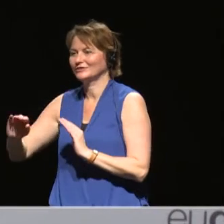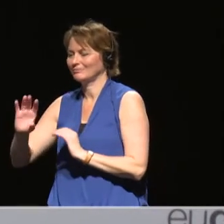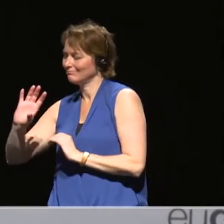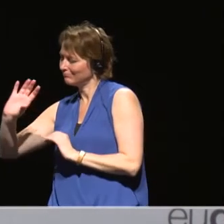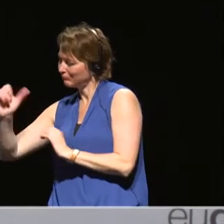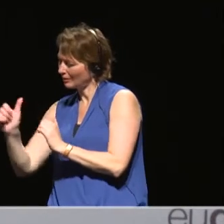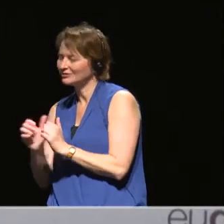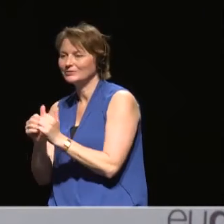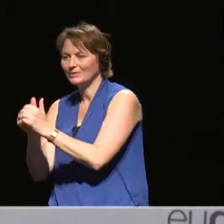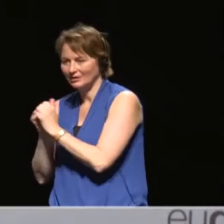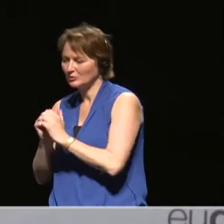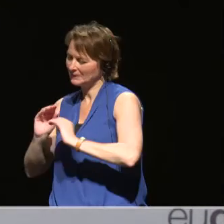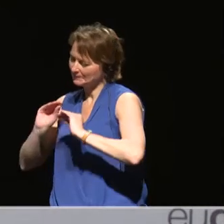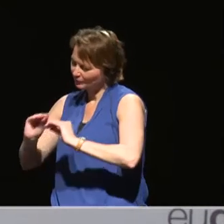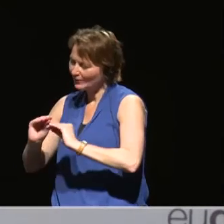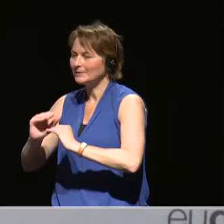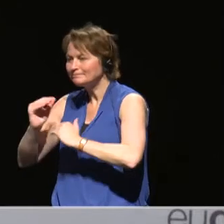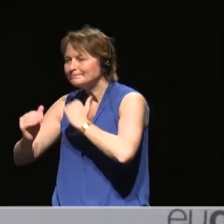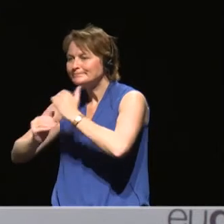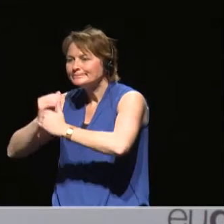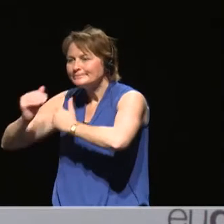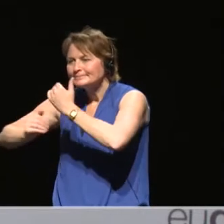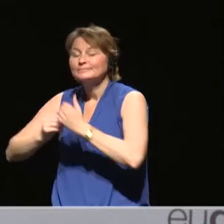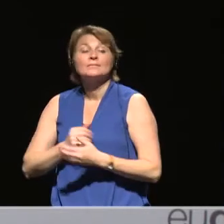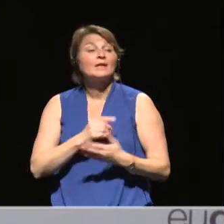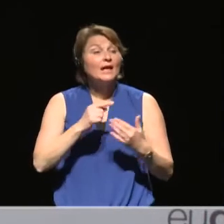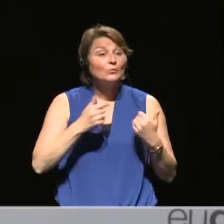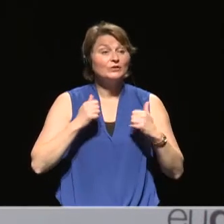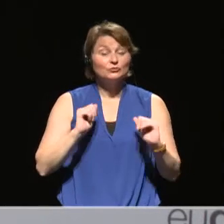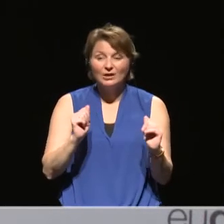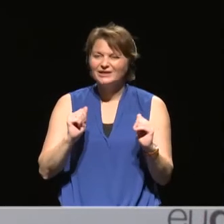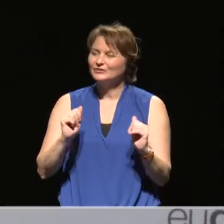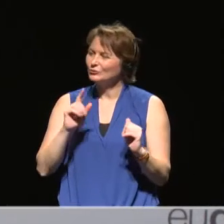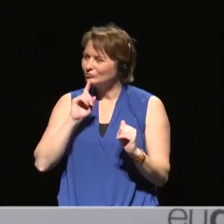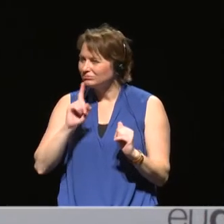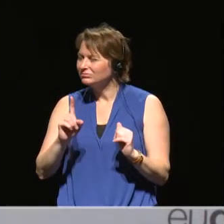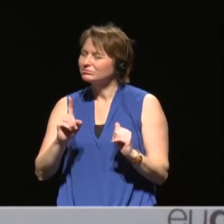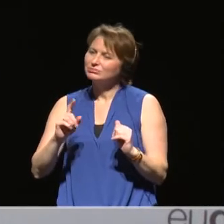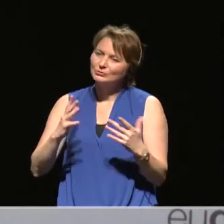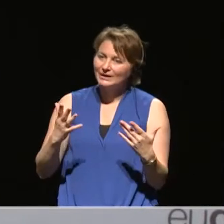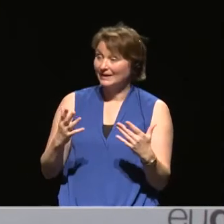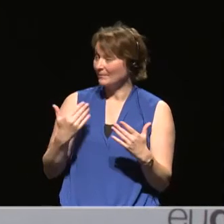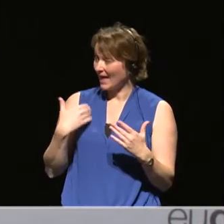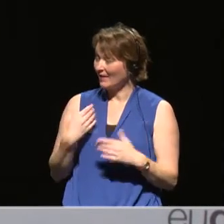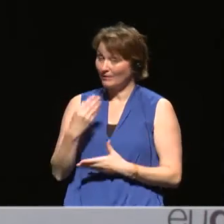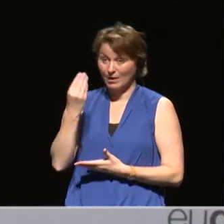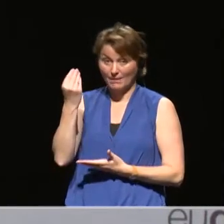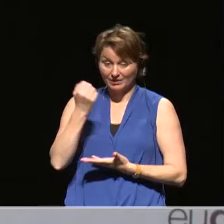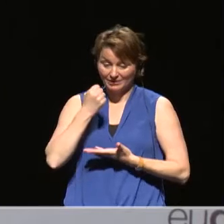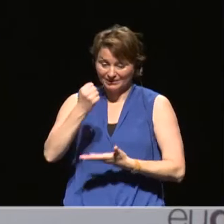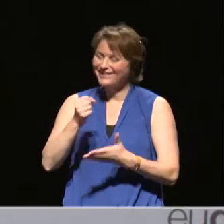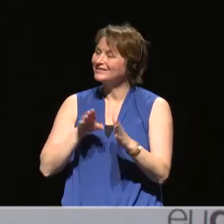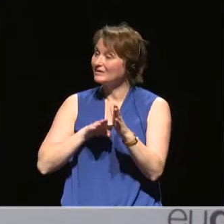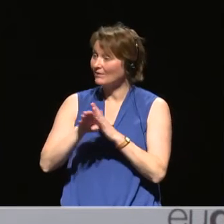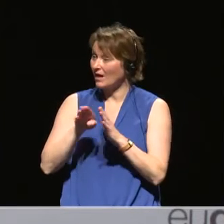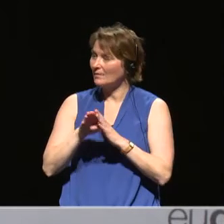we basically also try to address the development funds that we have to such a trainings